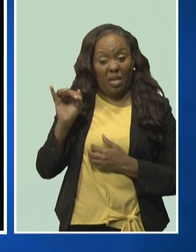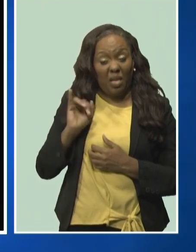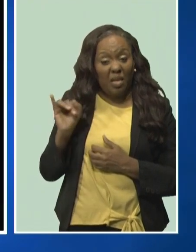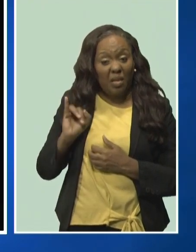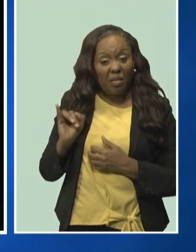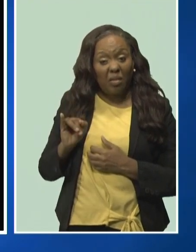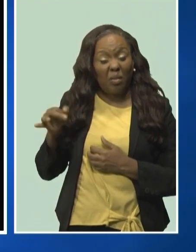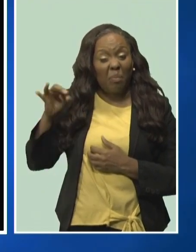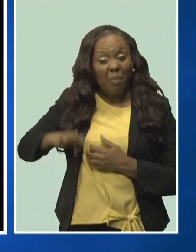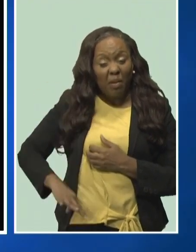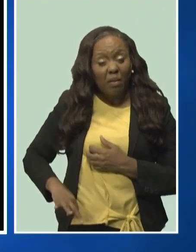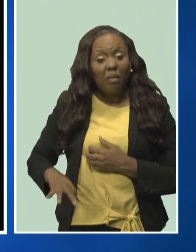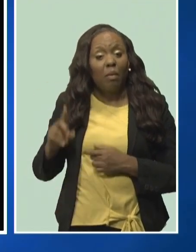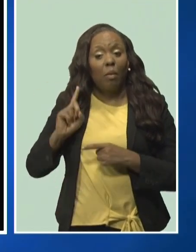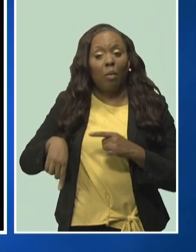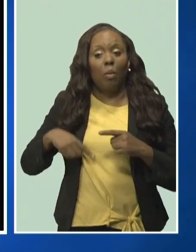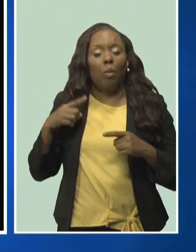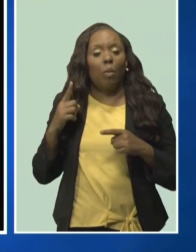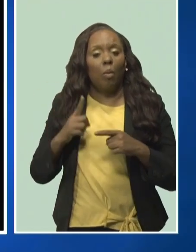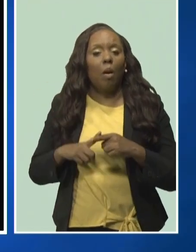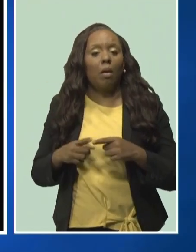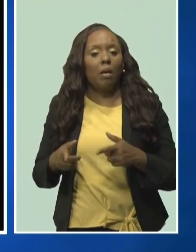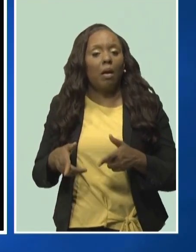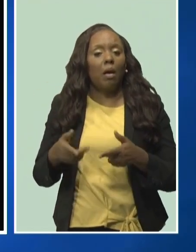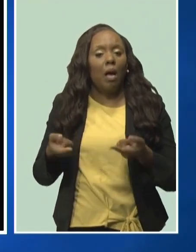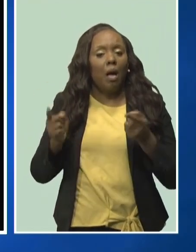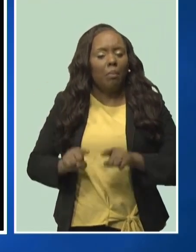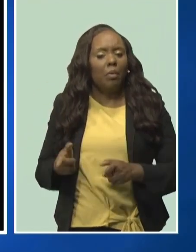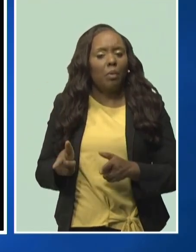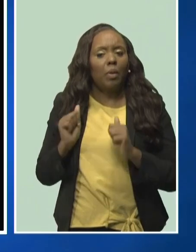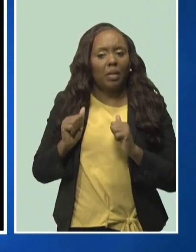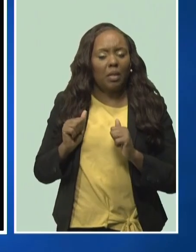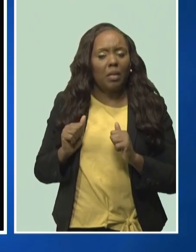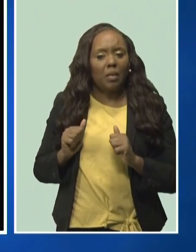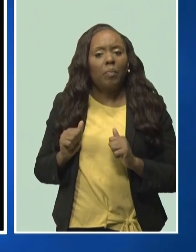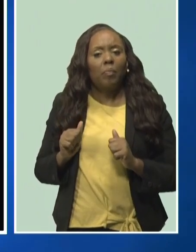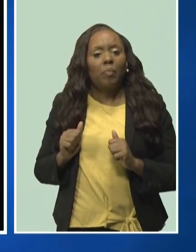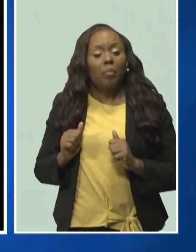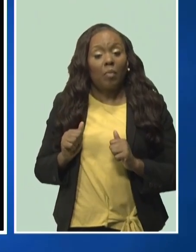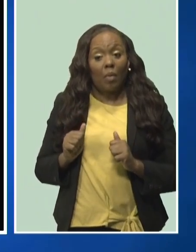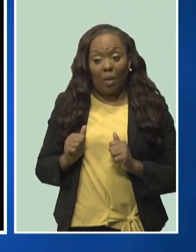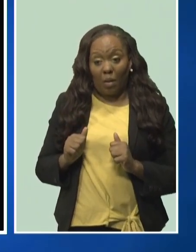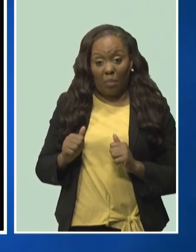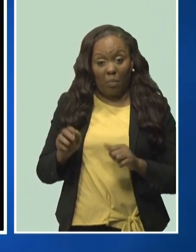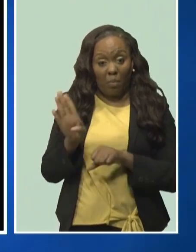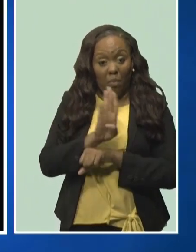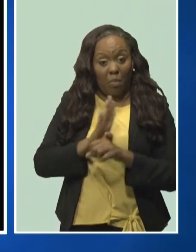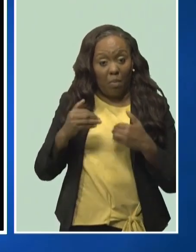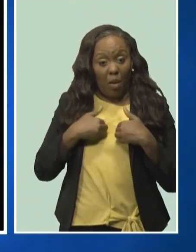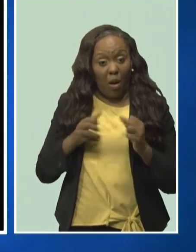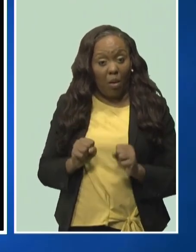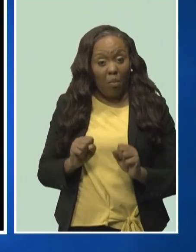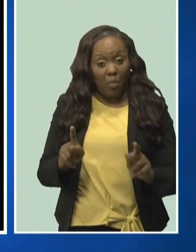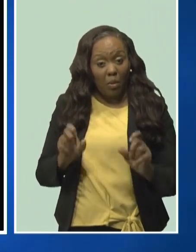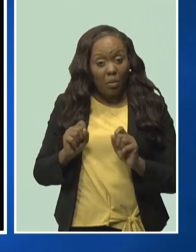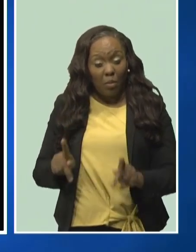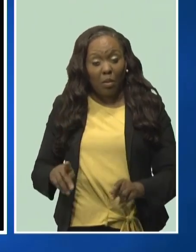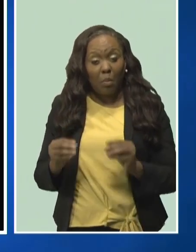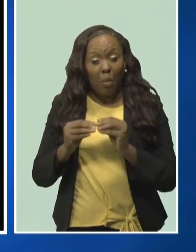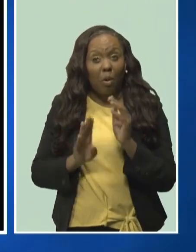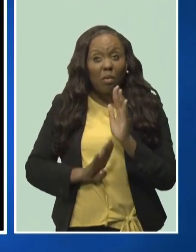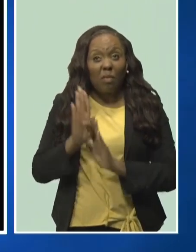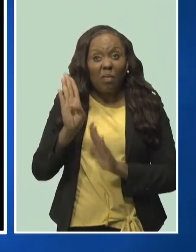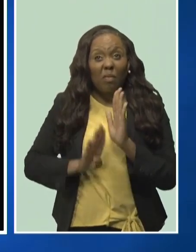those benefits meet people where they are. And we had the opportunity in Barbados to be able to develop more tools in